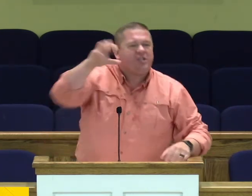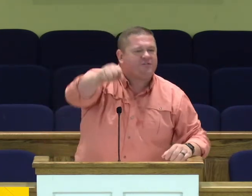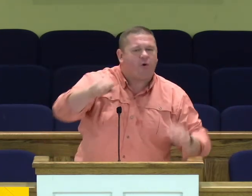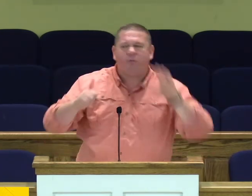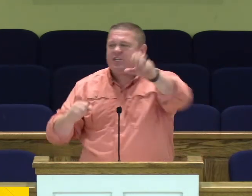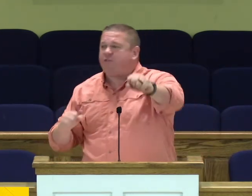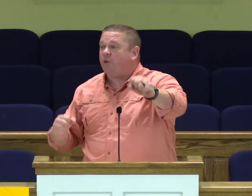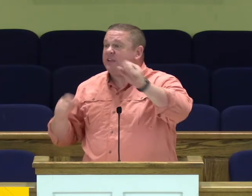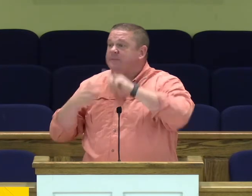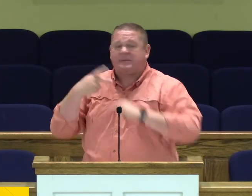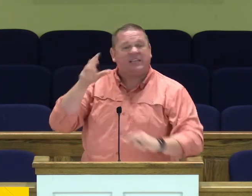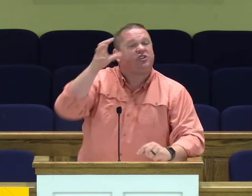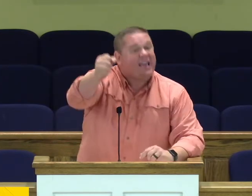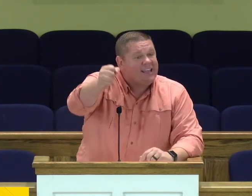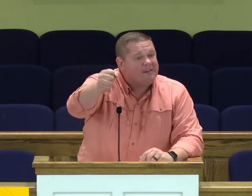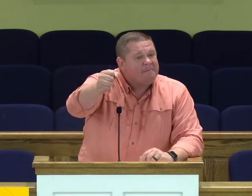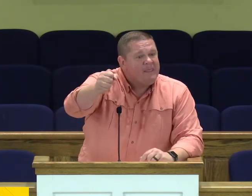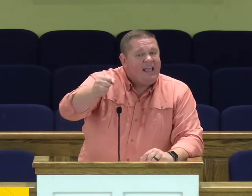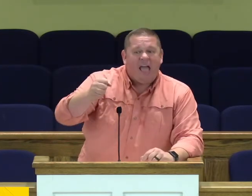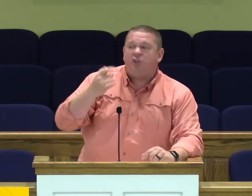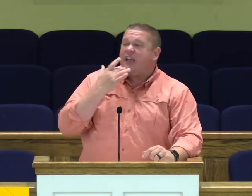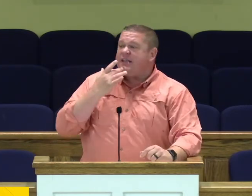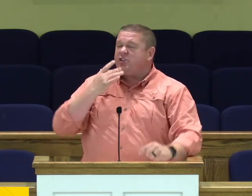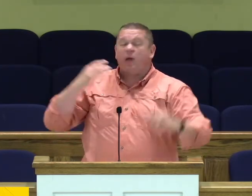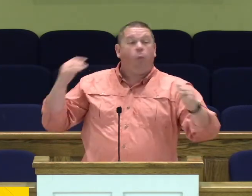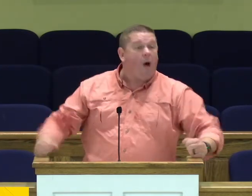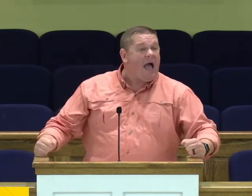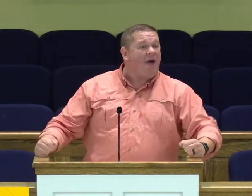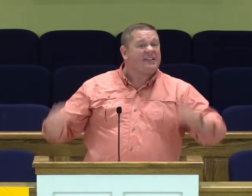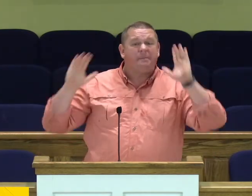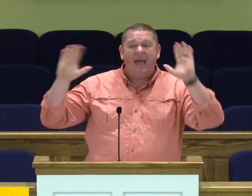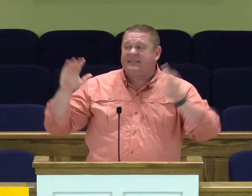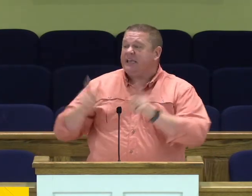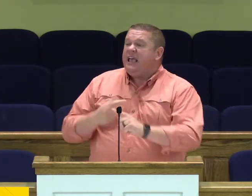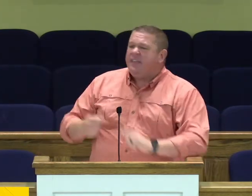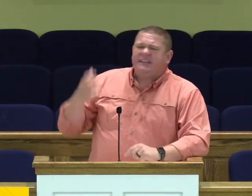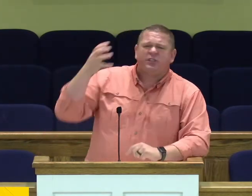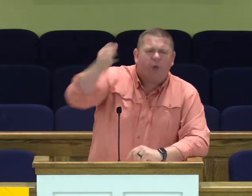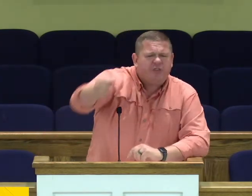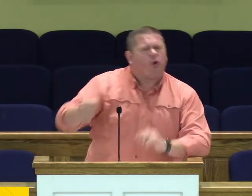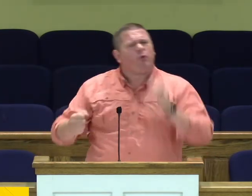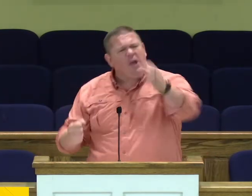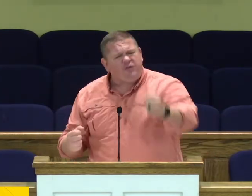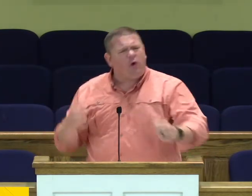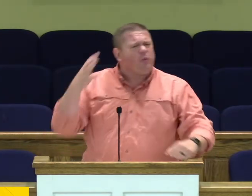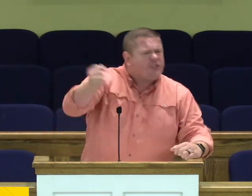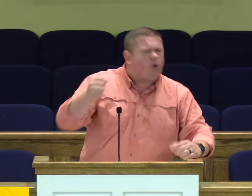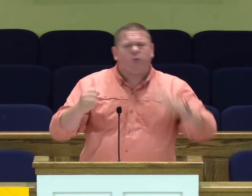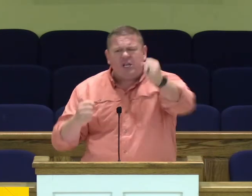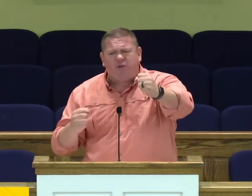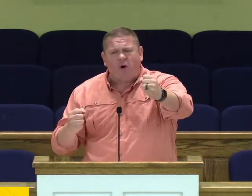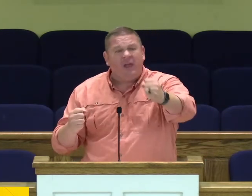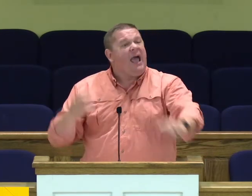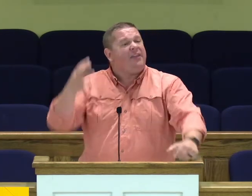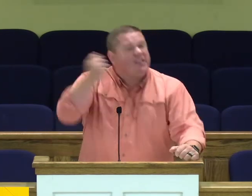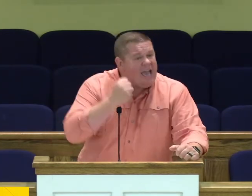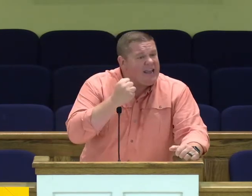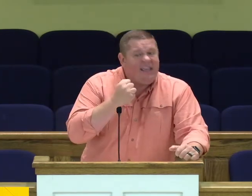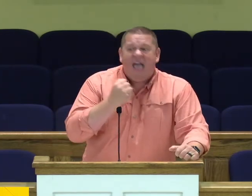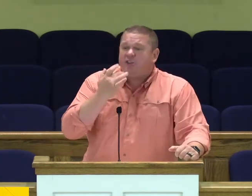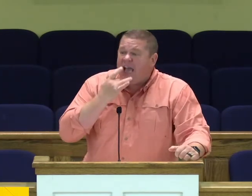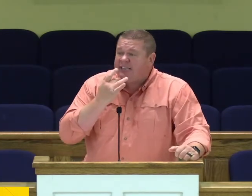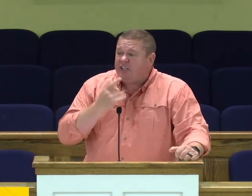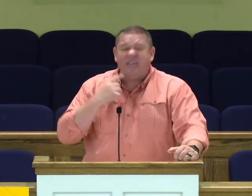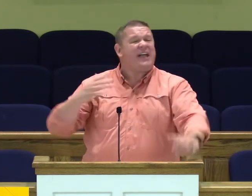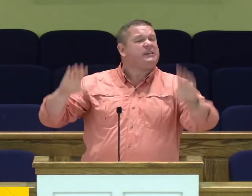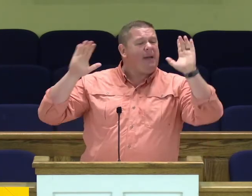for it and reaching for it and reaching for it. And then sometimes he lets you get it. And you taste it and you're like, wow, that's amazing. Then he says, reach for it and reach for it and reach for it and reach for it. And then you get it